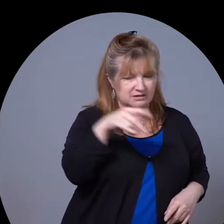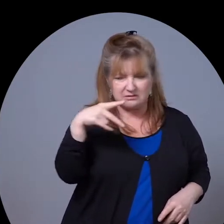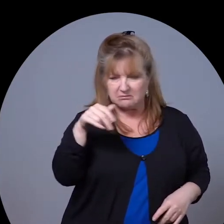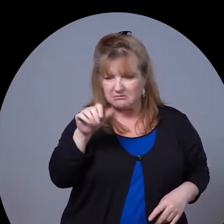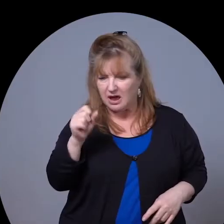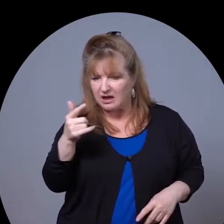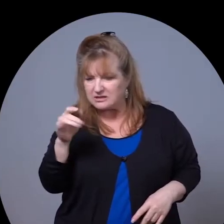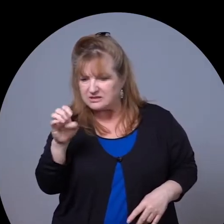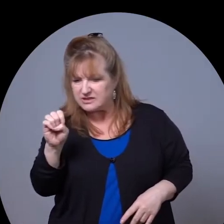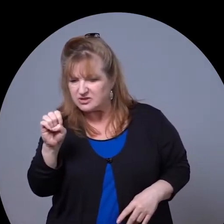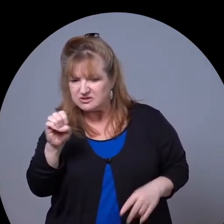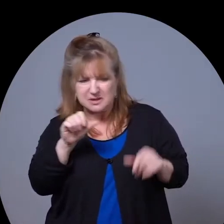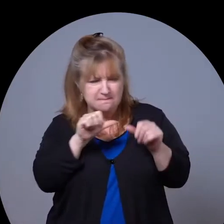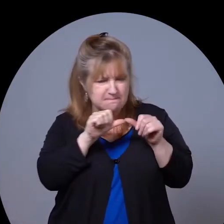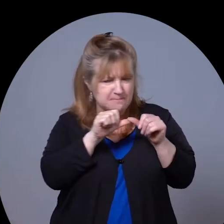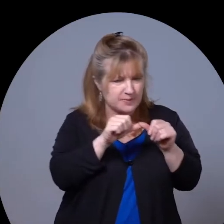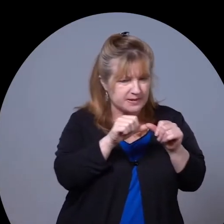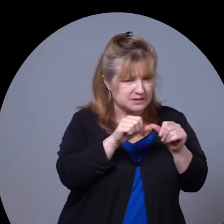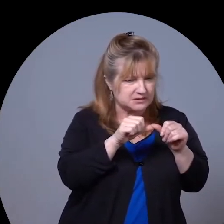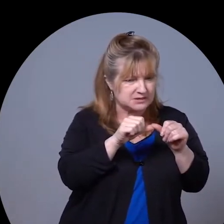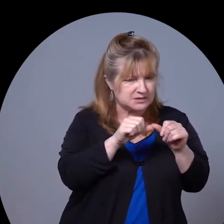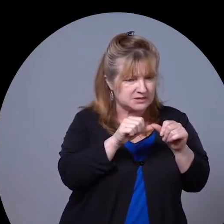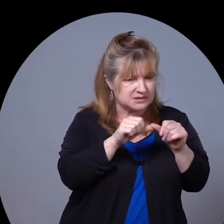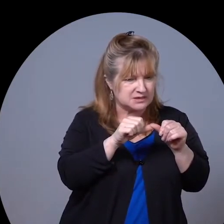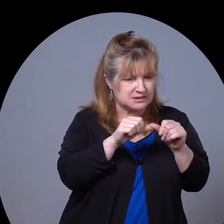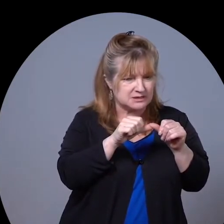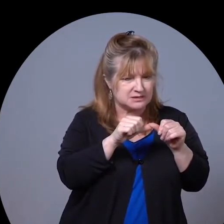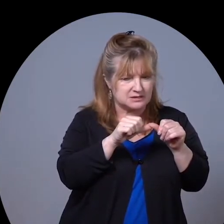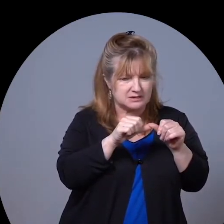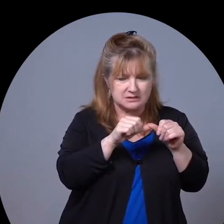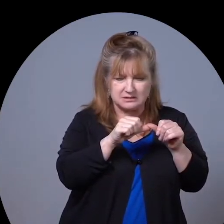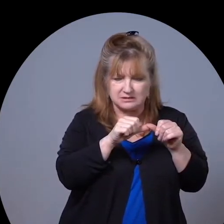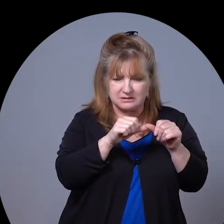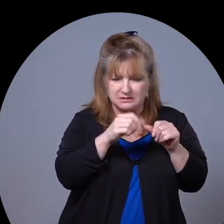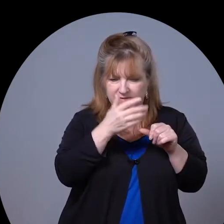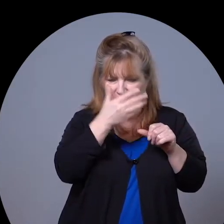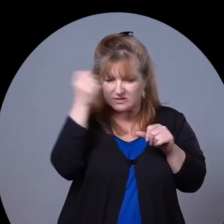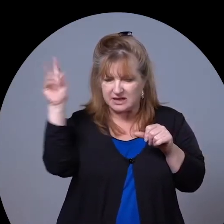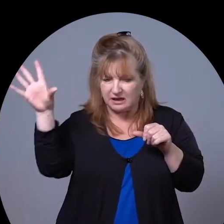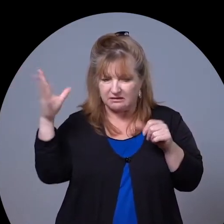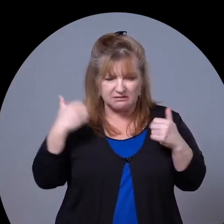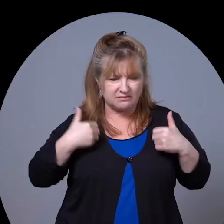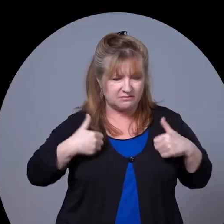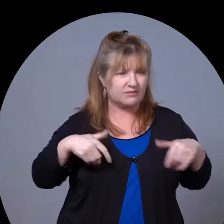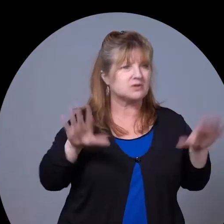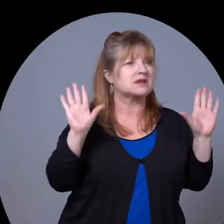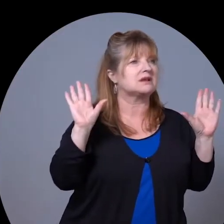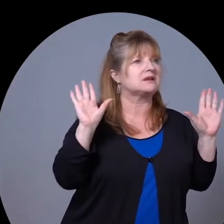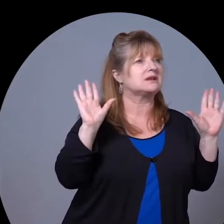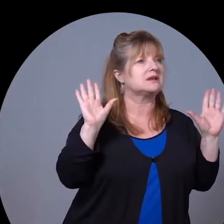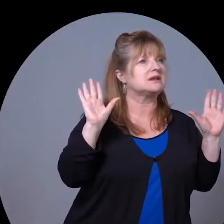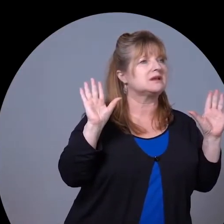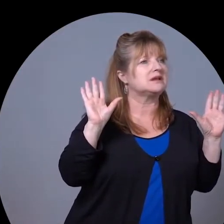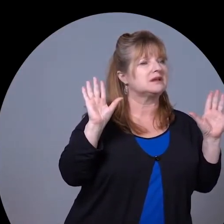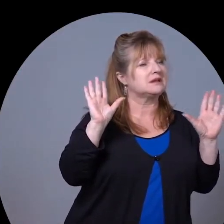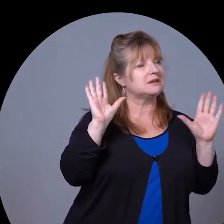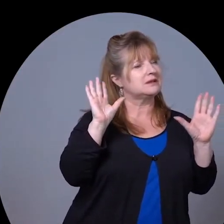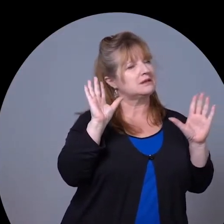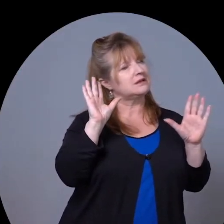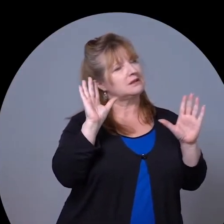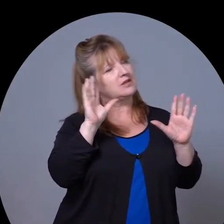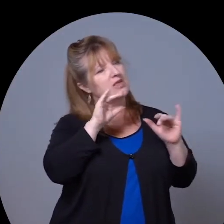Passage, permanence, forsake, forsaken. We blame